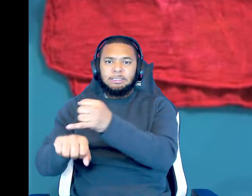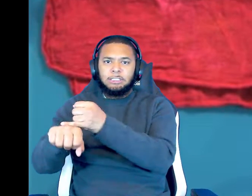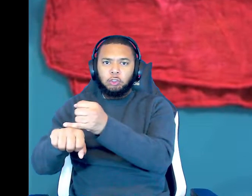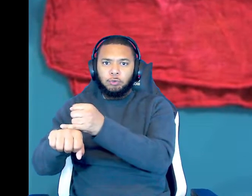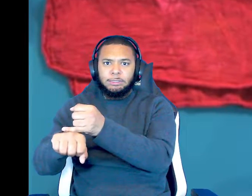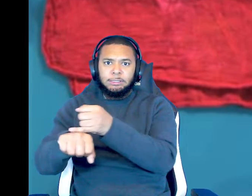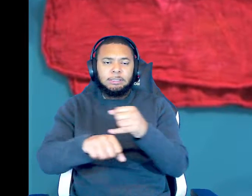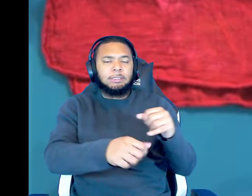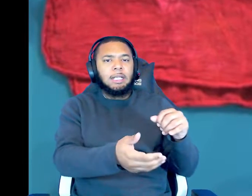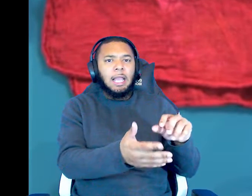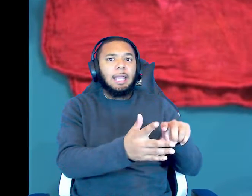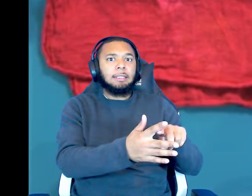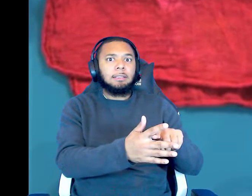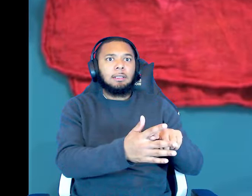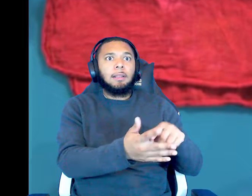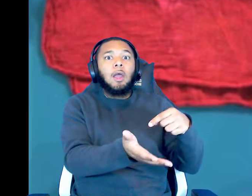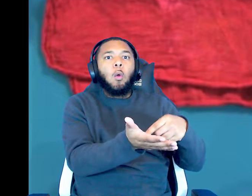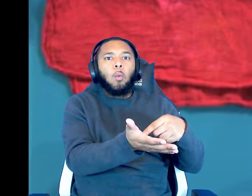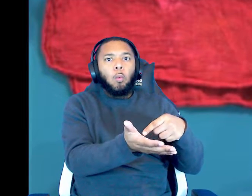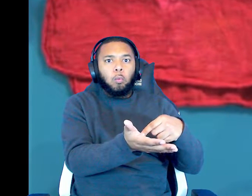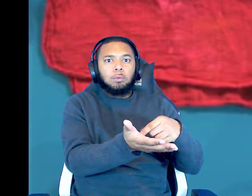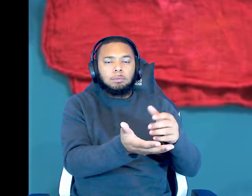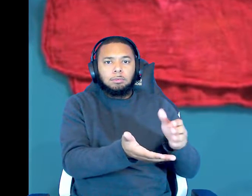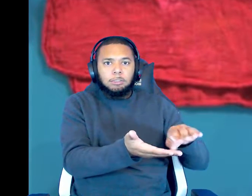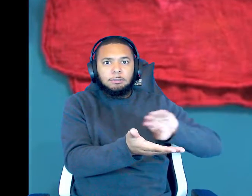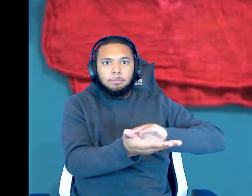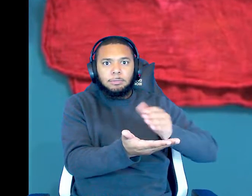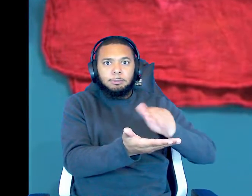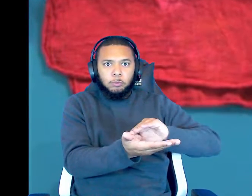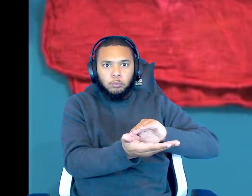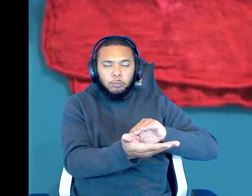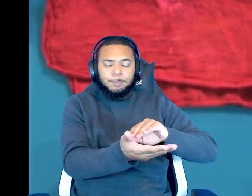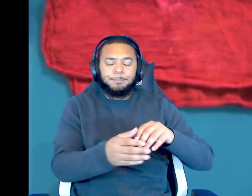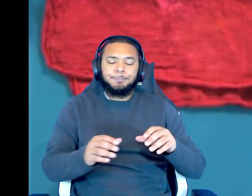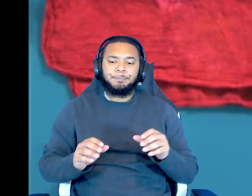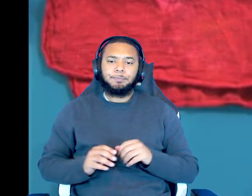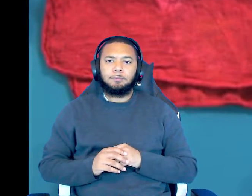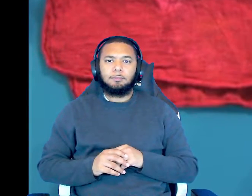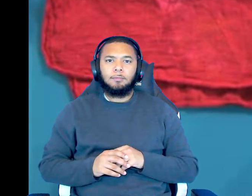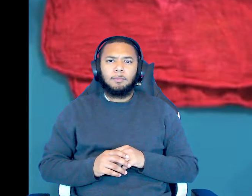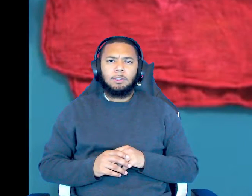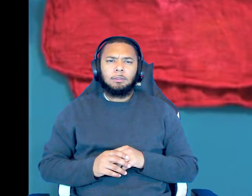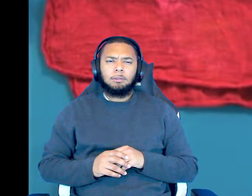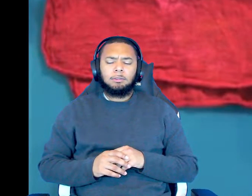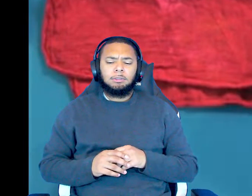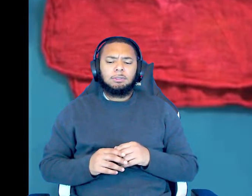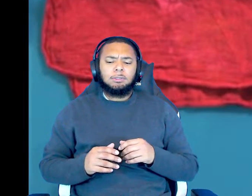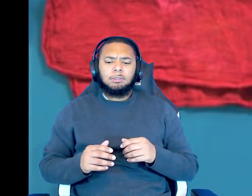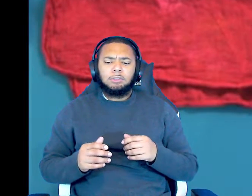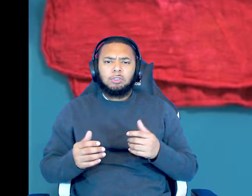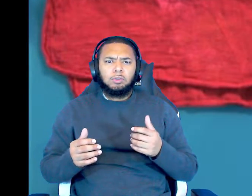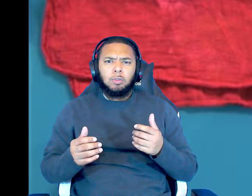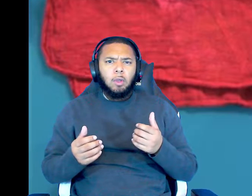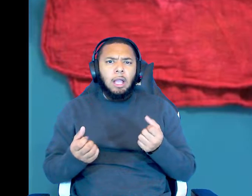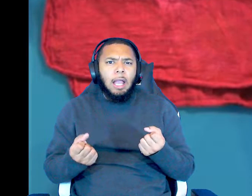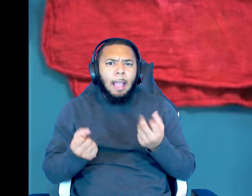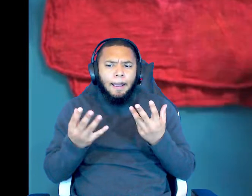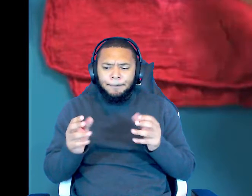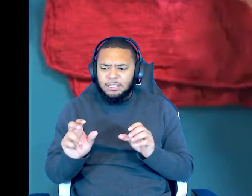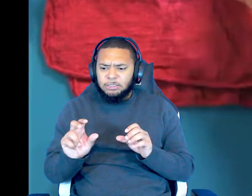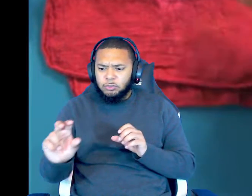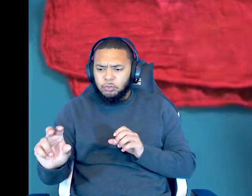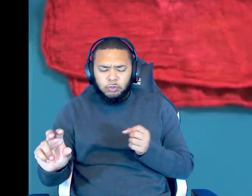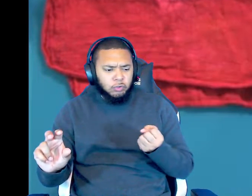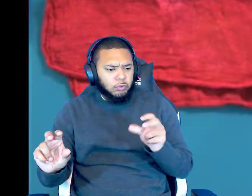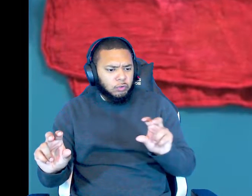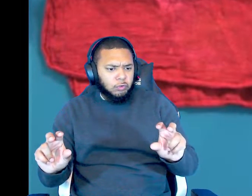down the principal of that $2,000 that you borrowed. How do you figure out what the split is for your first payment?